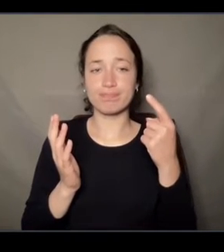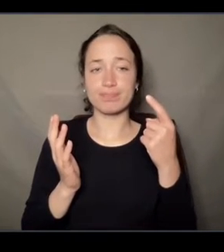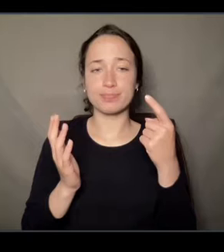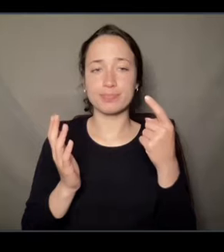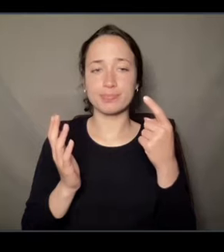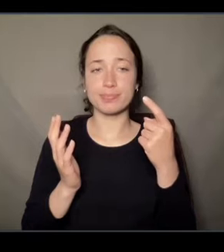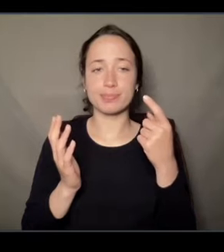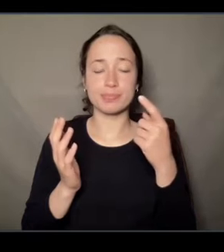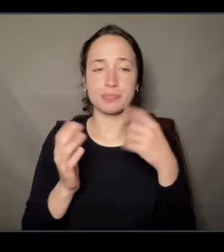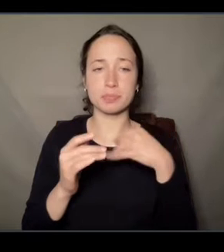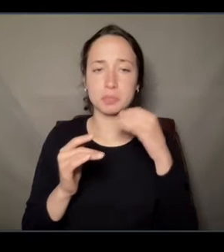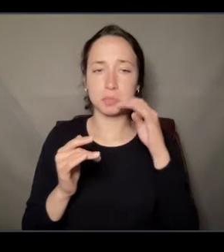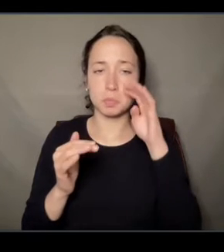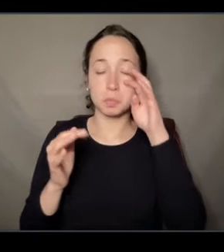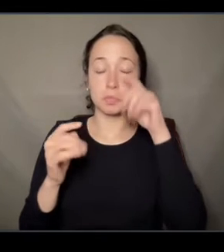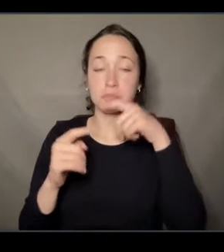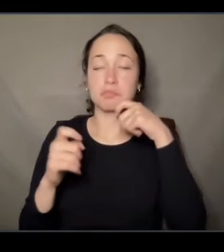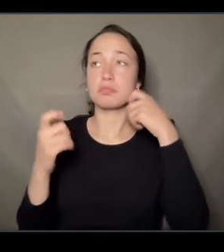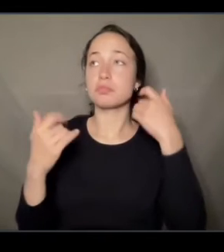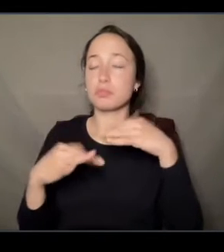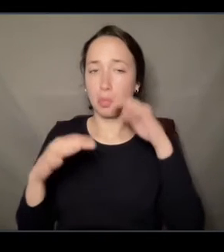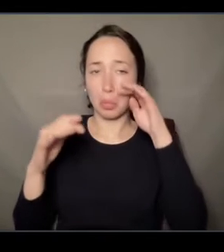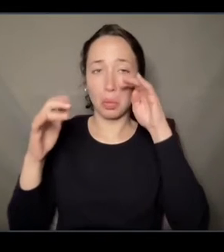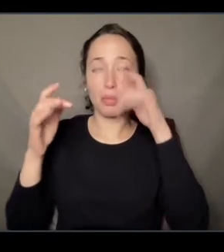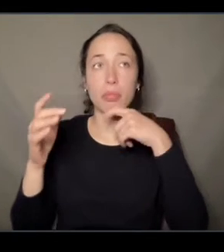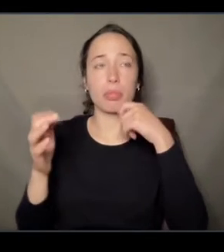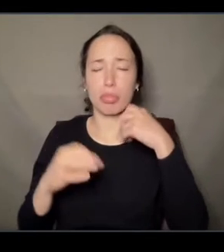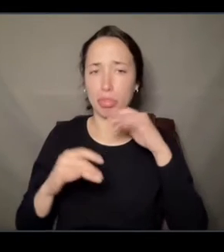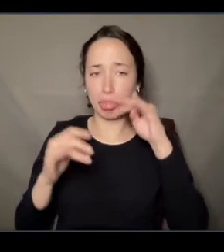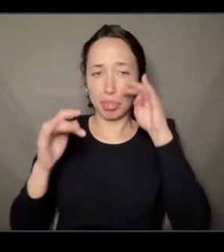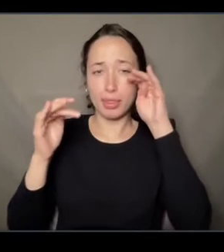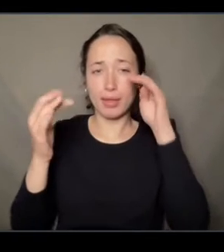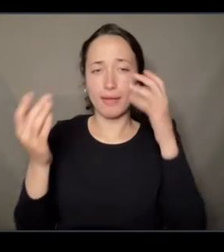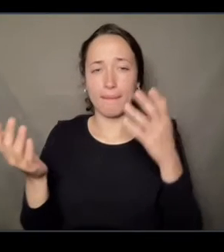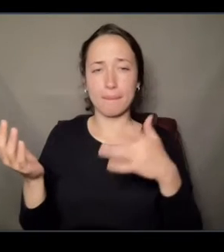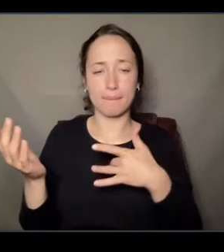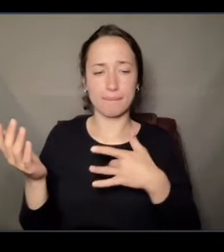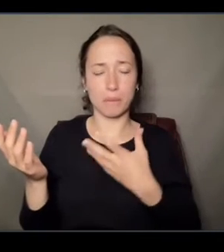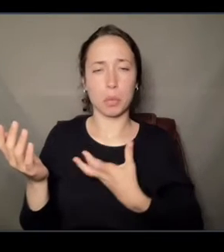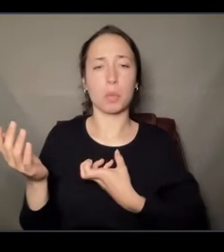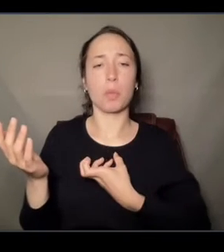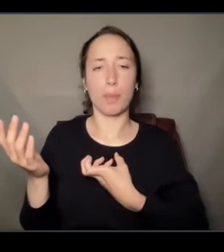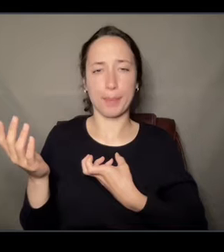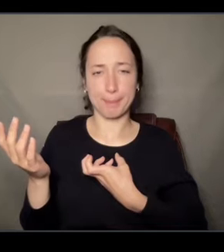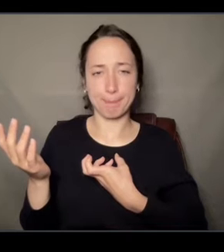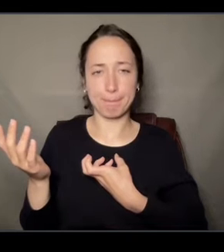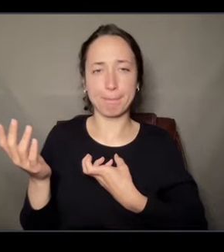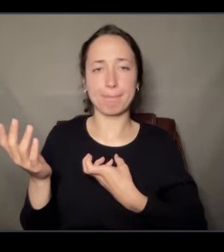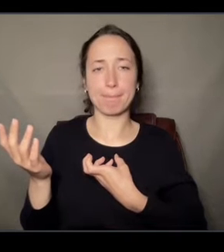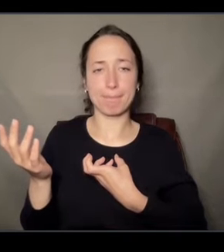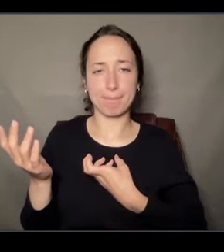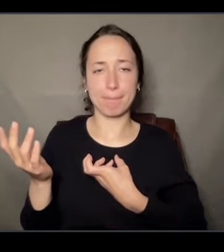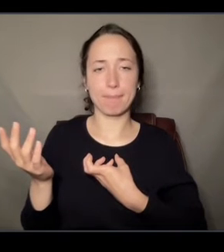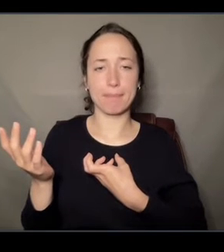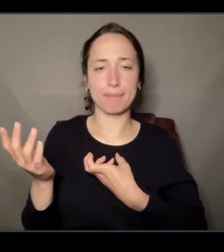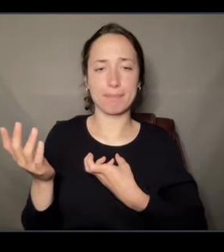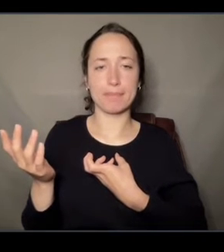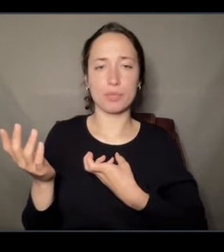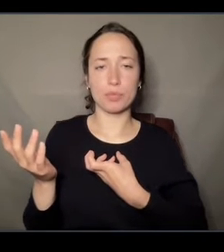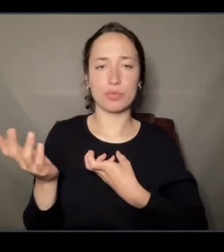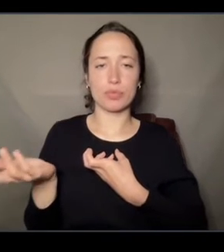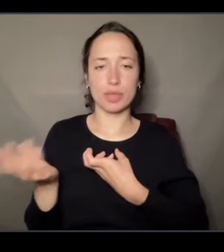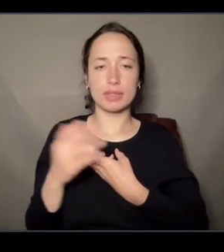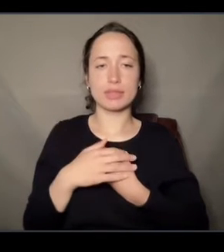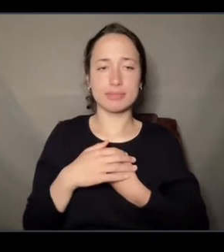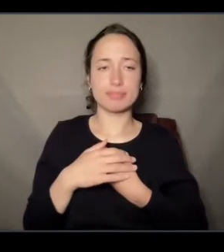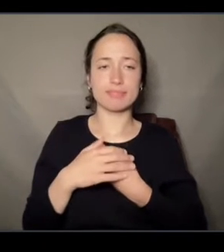I thought that my tears have dried, another patch of tears welled up in the depth of my heart, giving